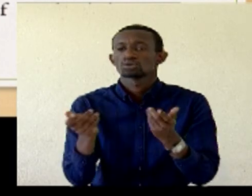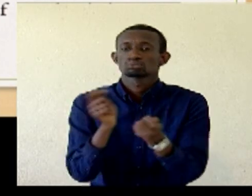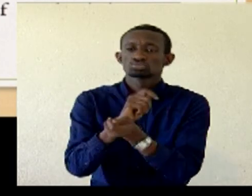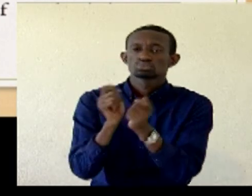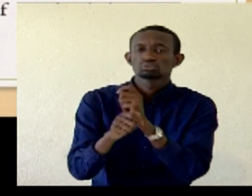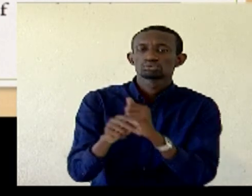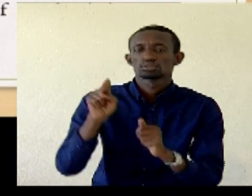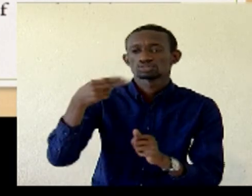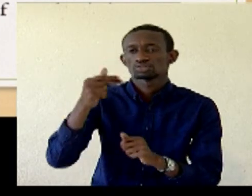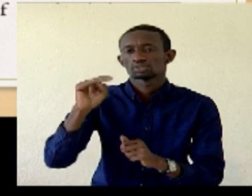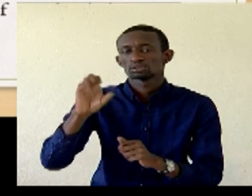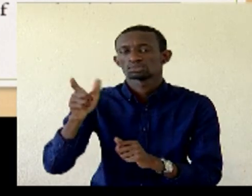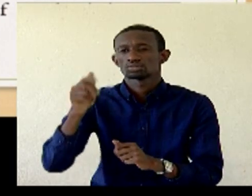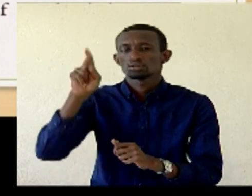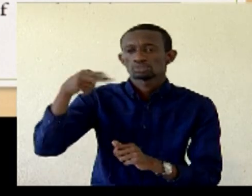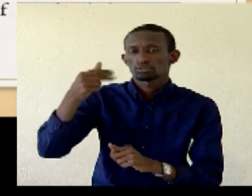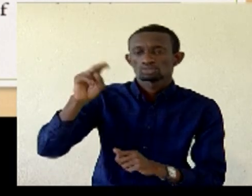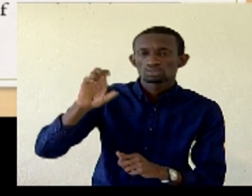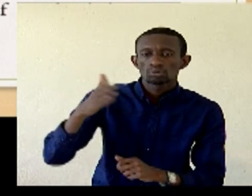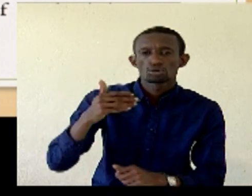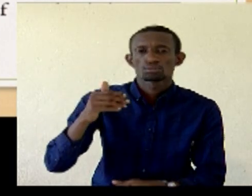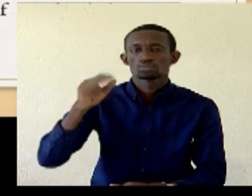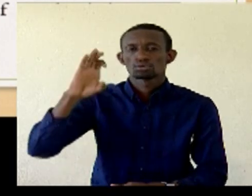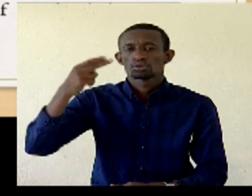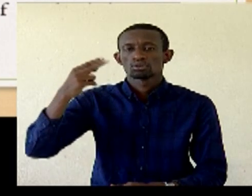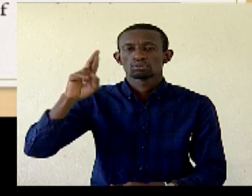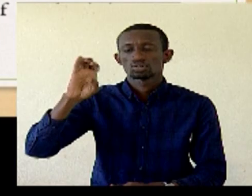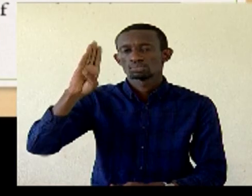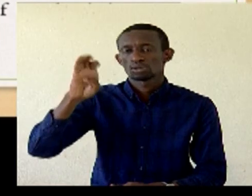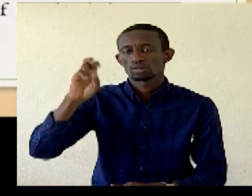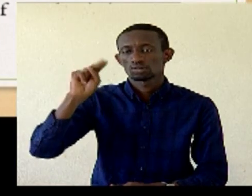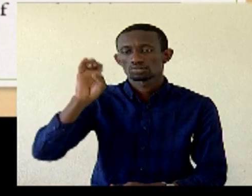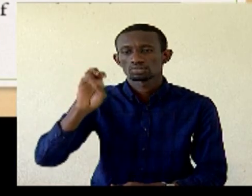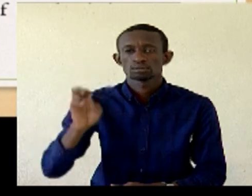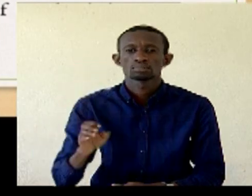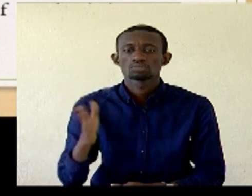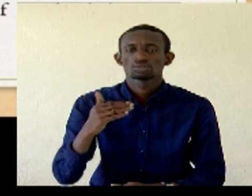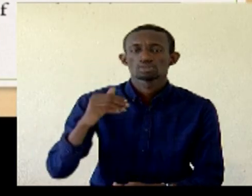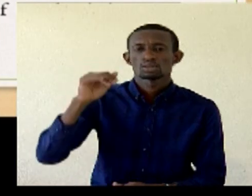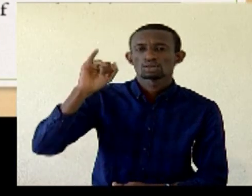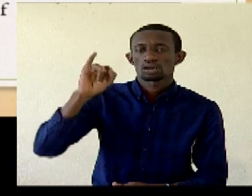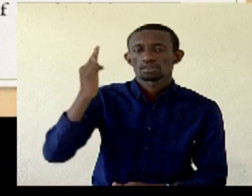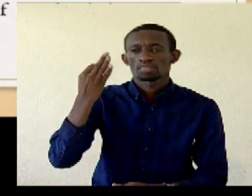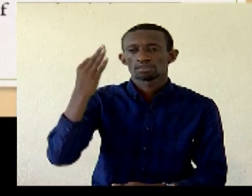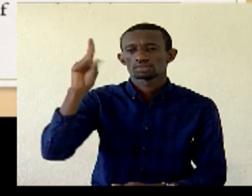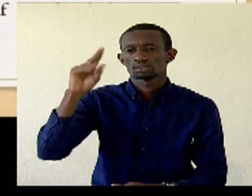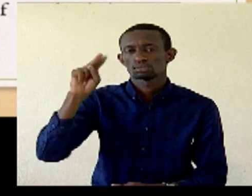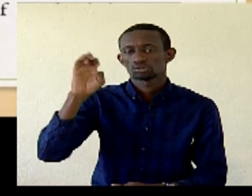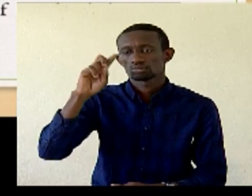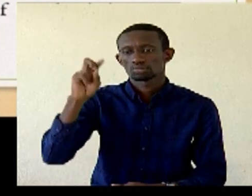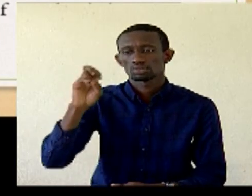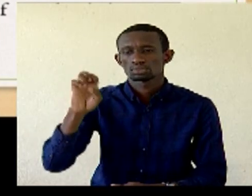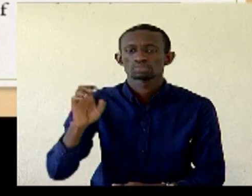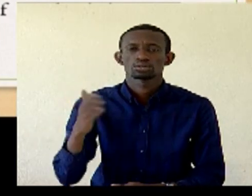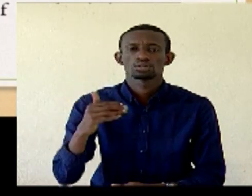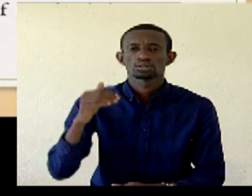phenylamine, phenylchlorobenzene, 1,3-dinitrobenzene, 1,3-dichlorobenzene, N-benzoyl phenylamine, and so on. Then